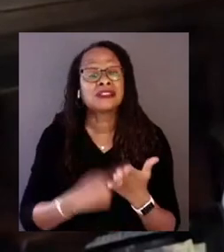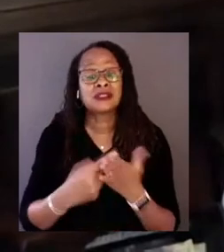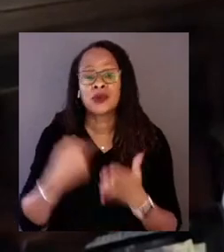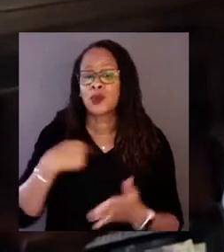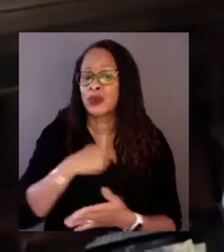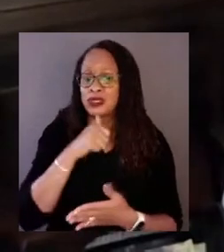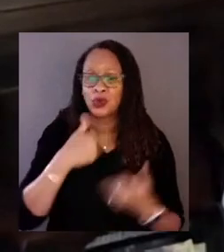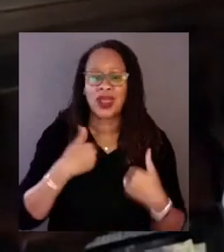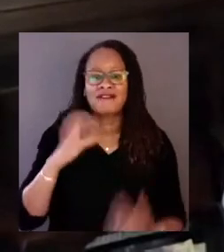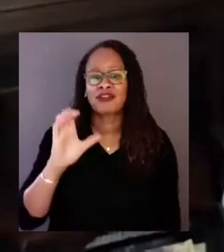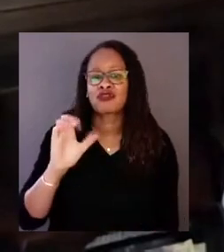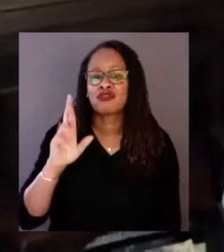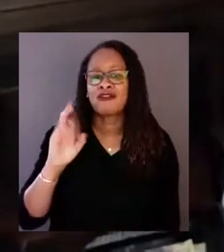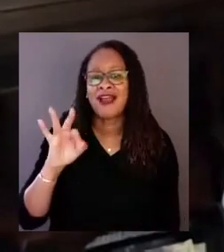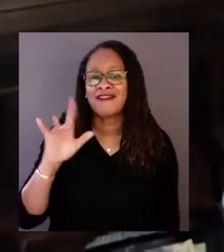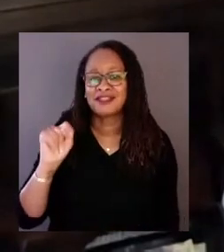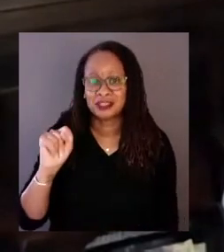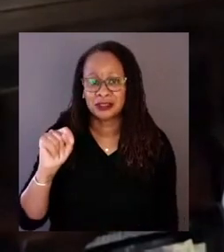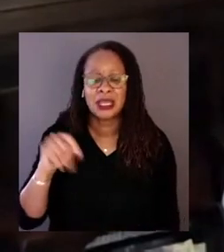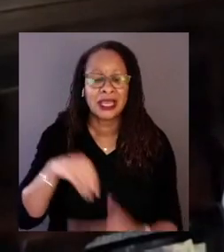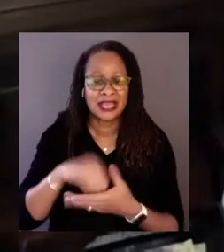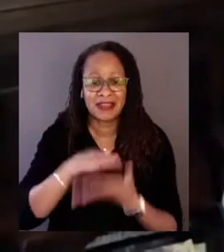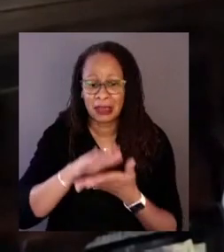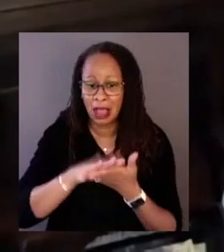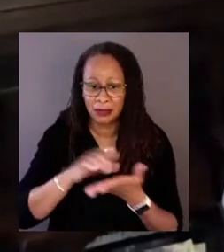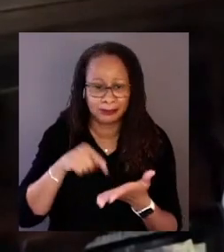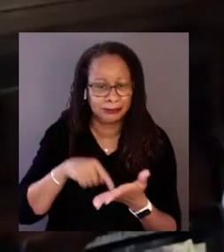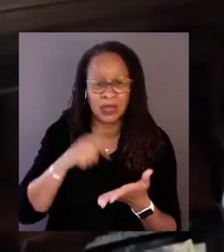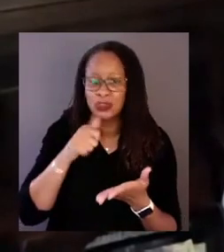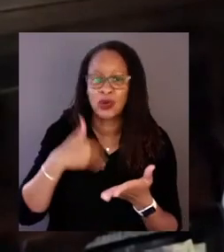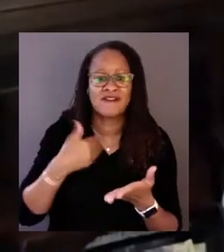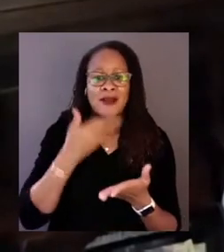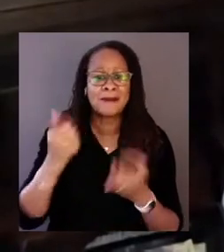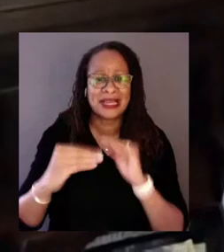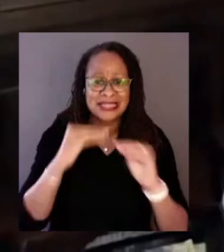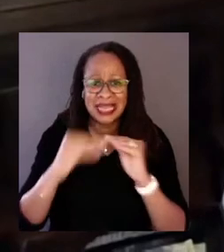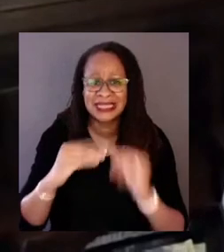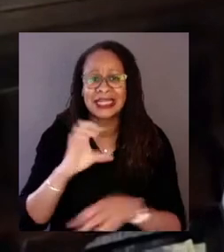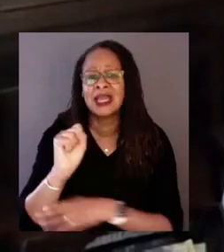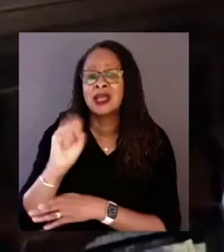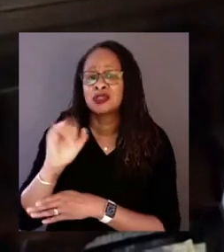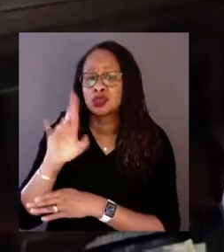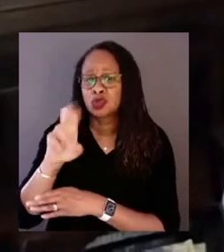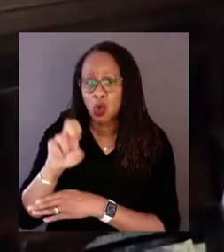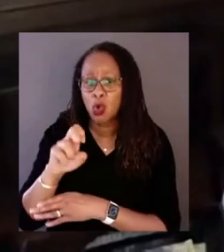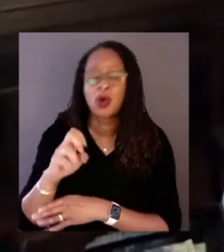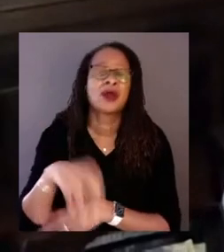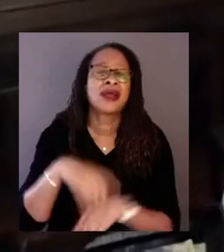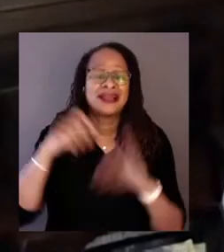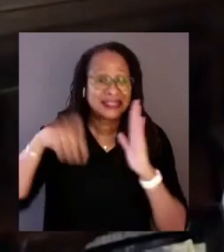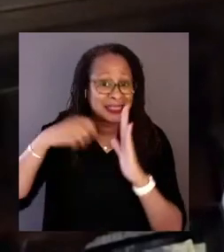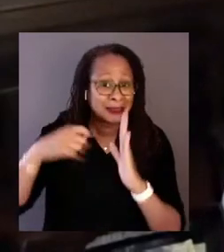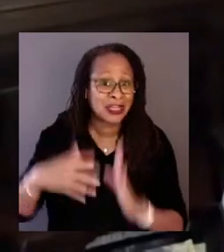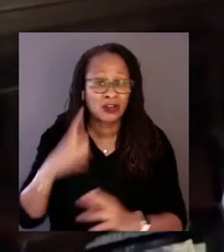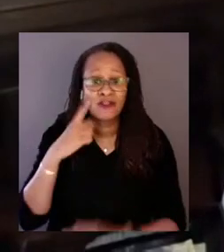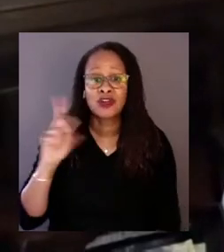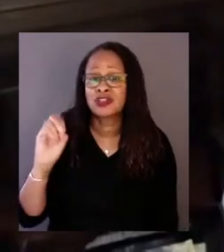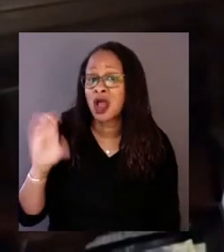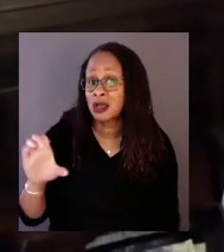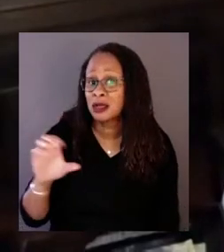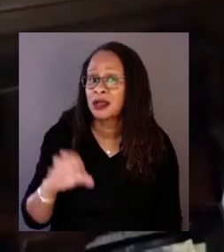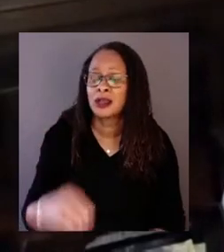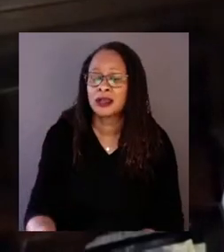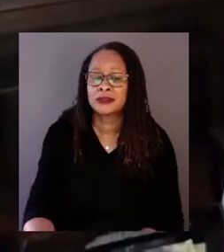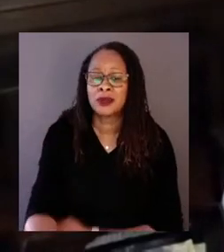awards in the Academy. We don't have best editing and score and, you know, cinematography for documentaries. So I think one way to